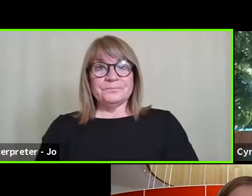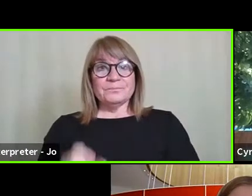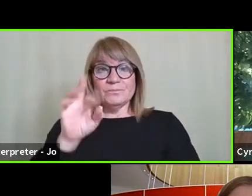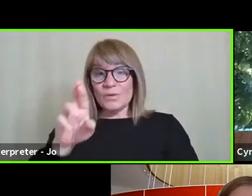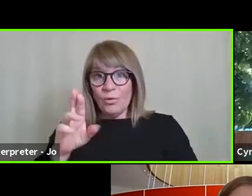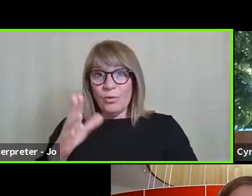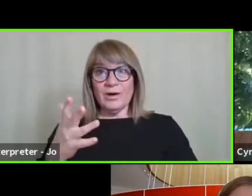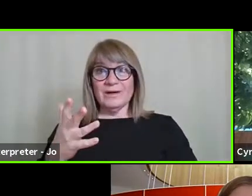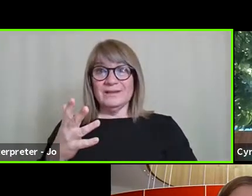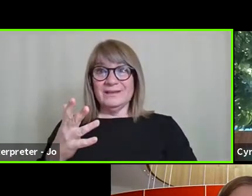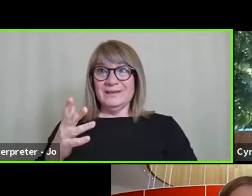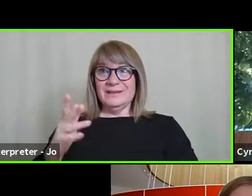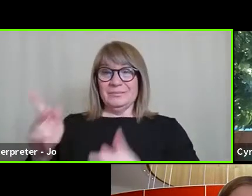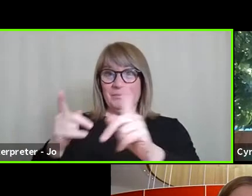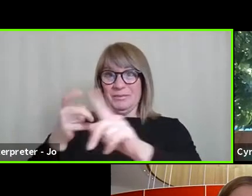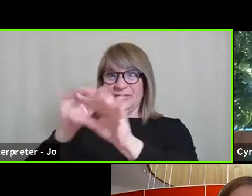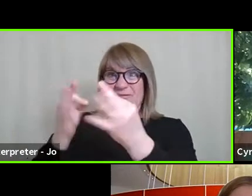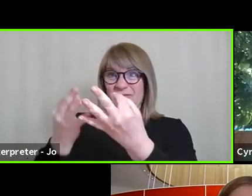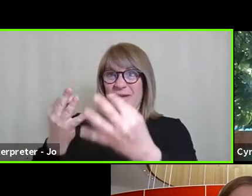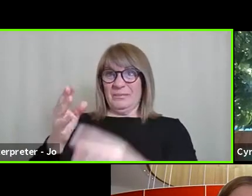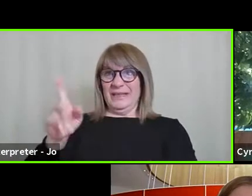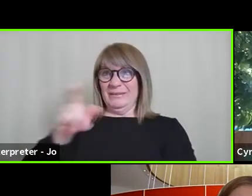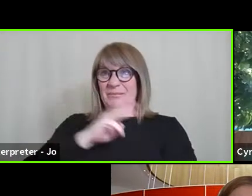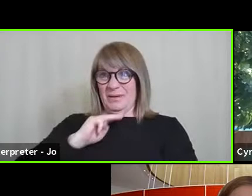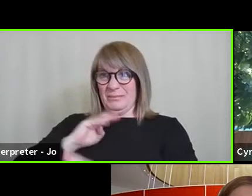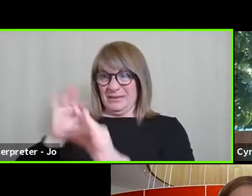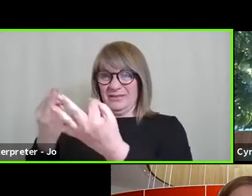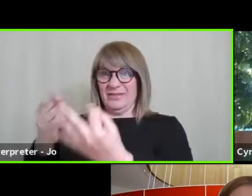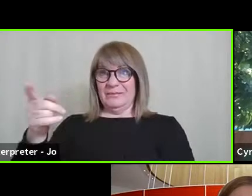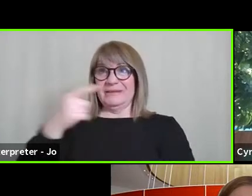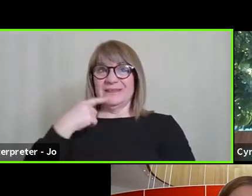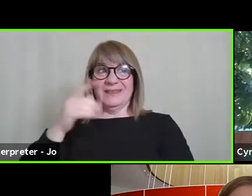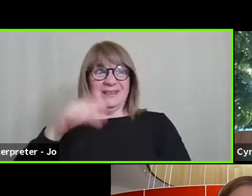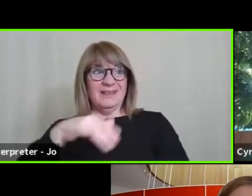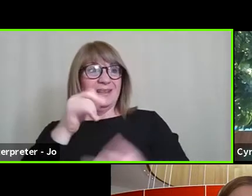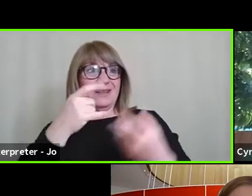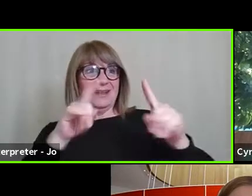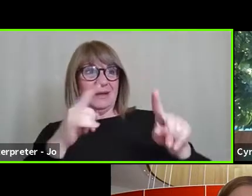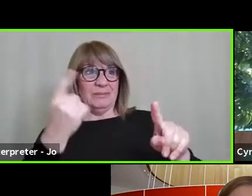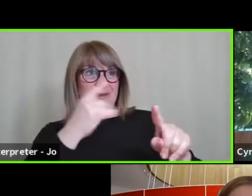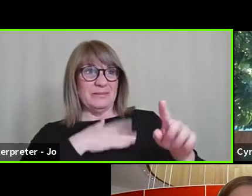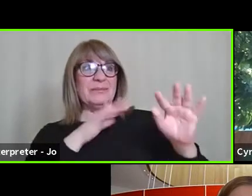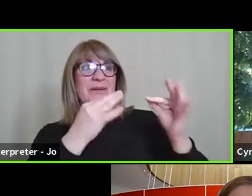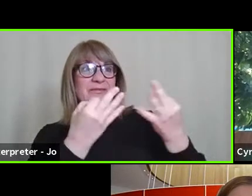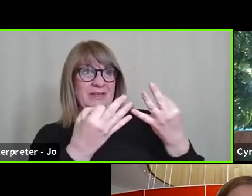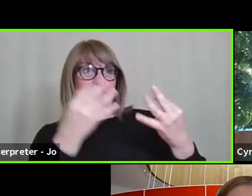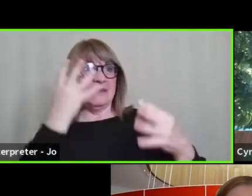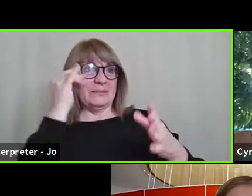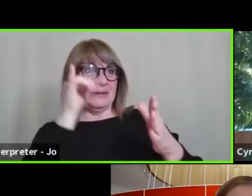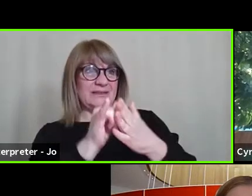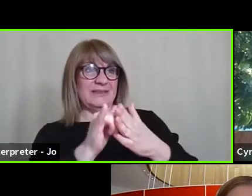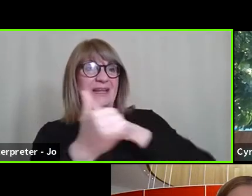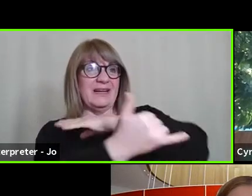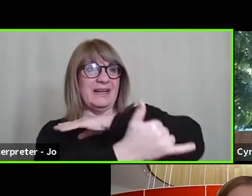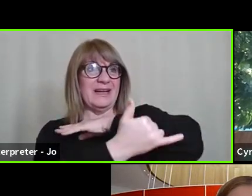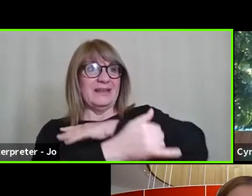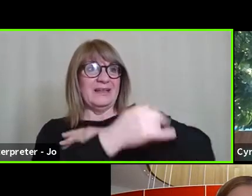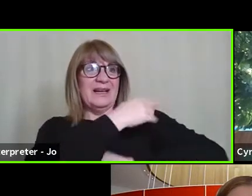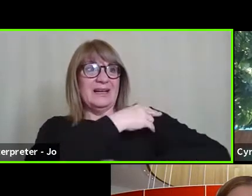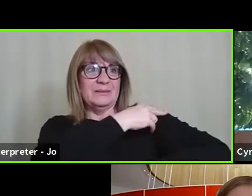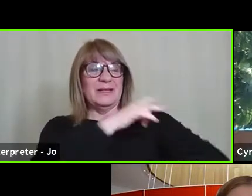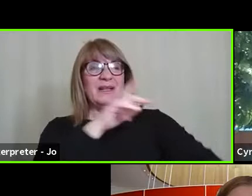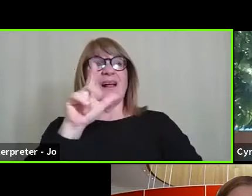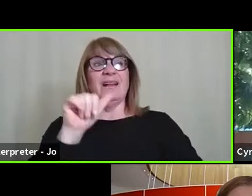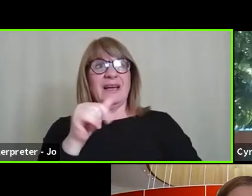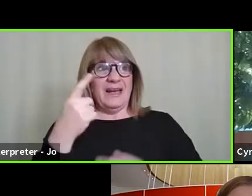members that would say you know i think this happened to somebody you know in my family at a county hospital in l.a for example